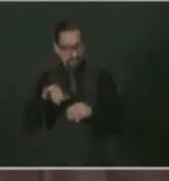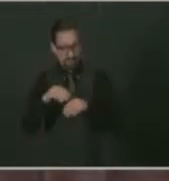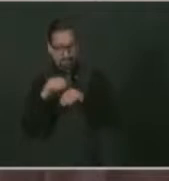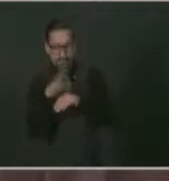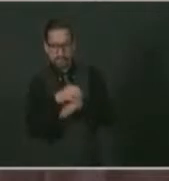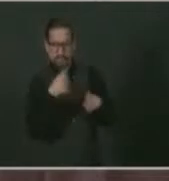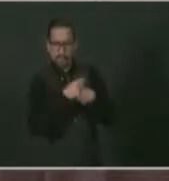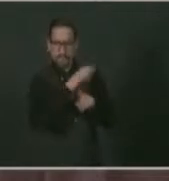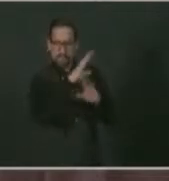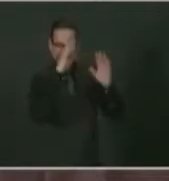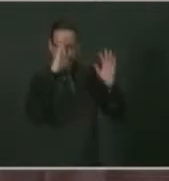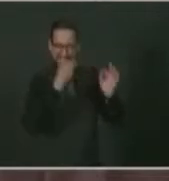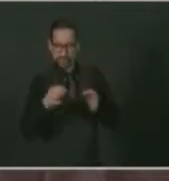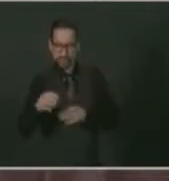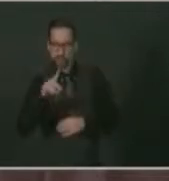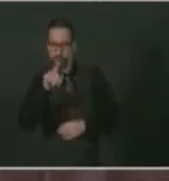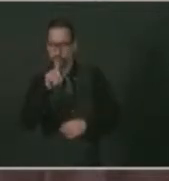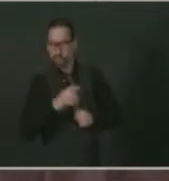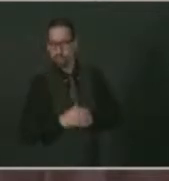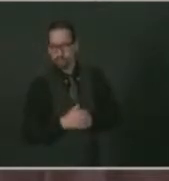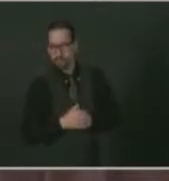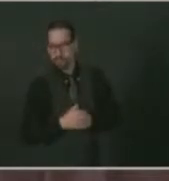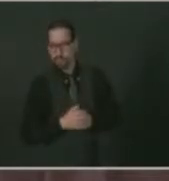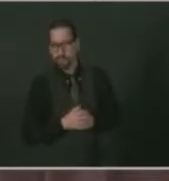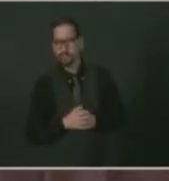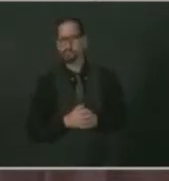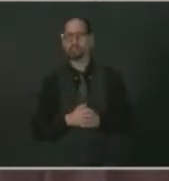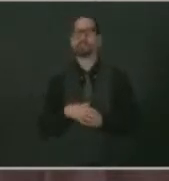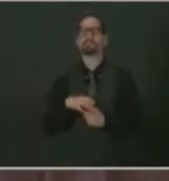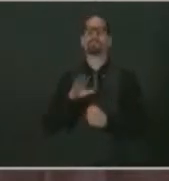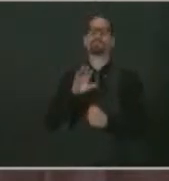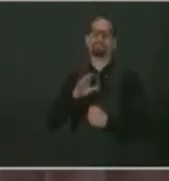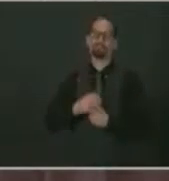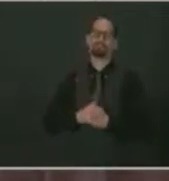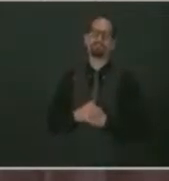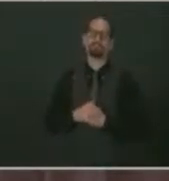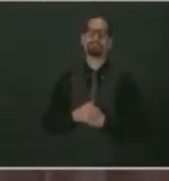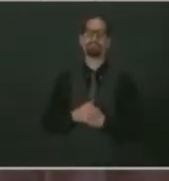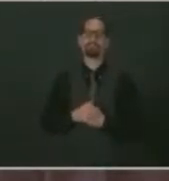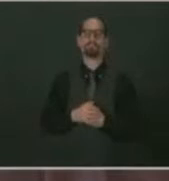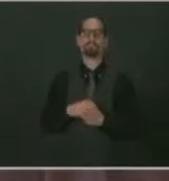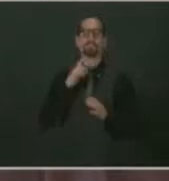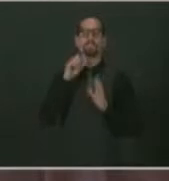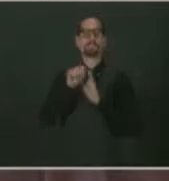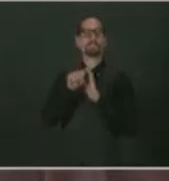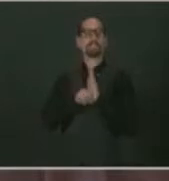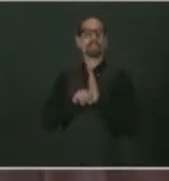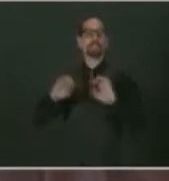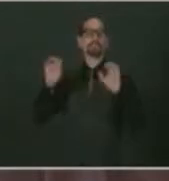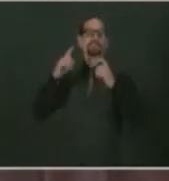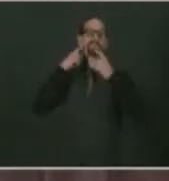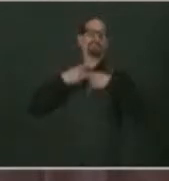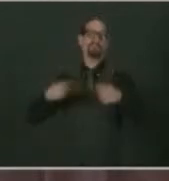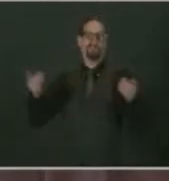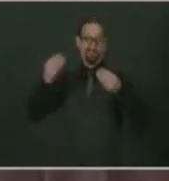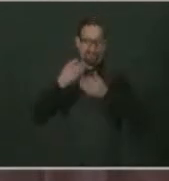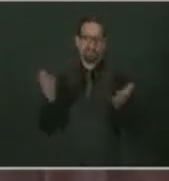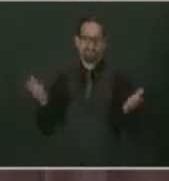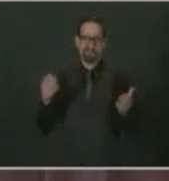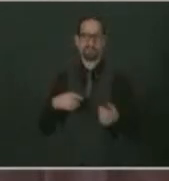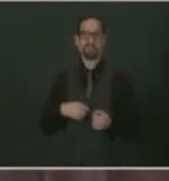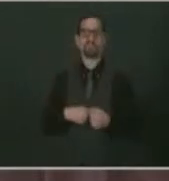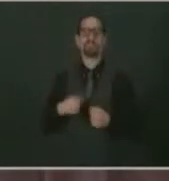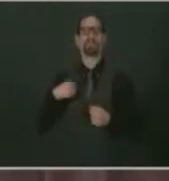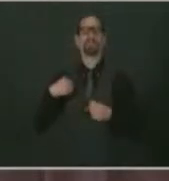on the state of emergency, right? In terms of making sure that there's a financial issue that we want to make sure that